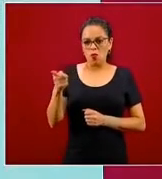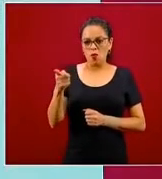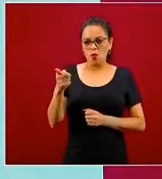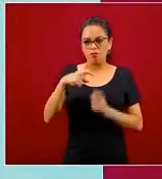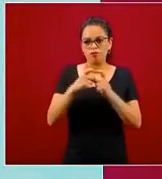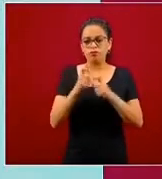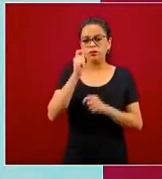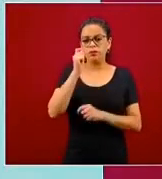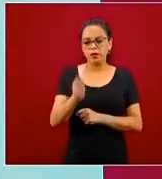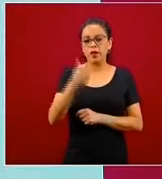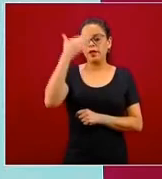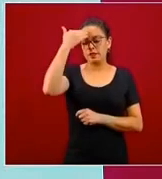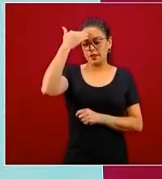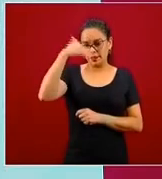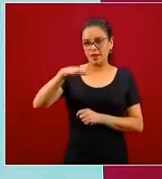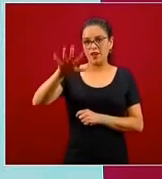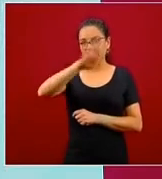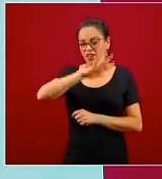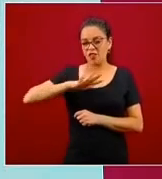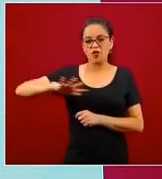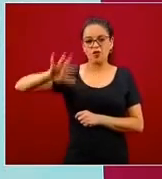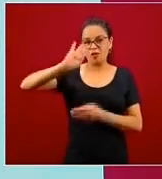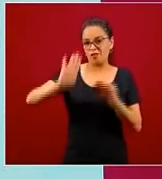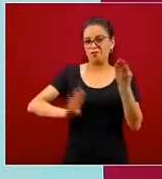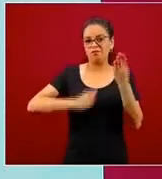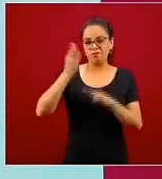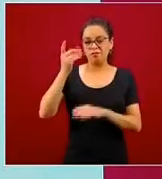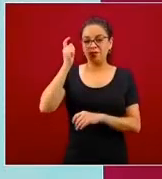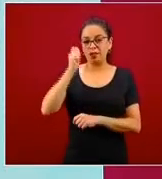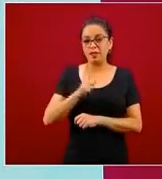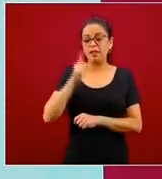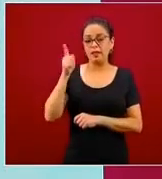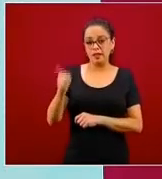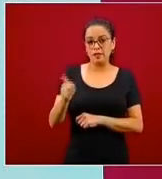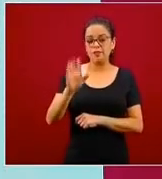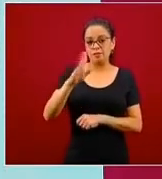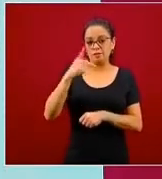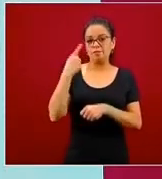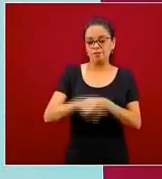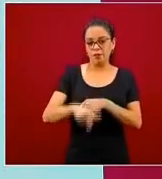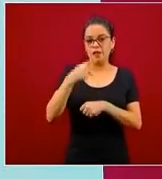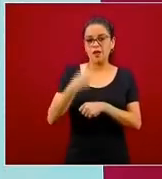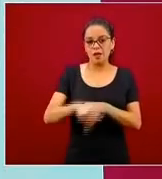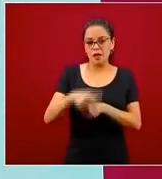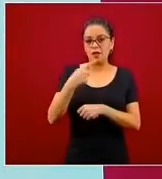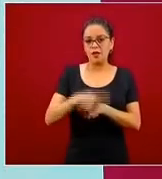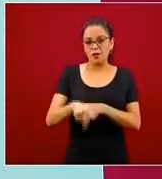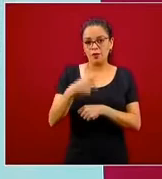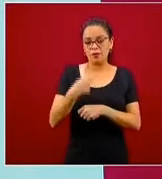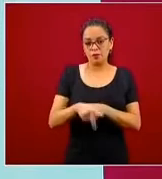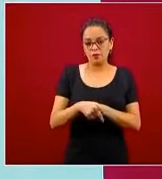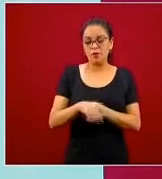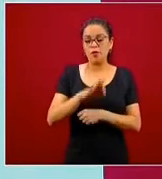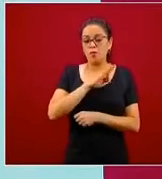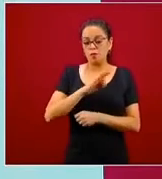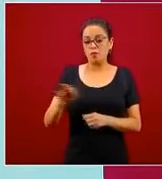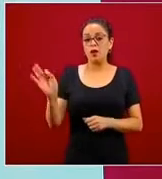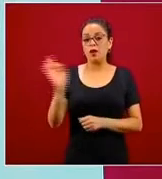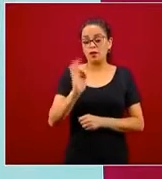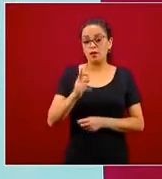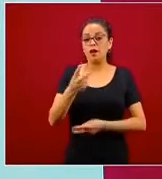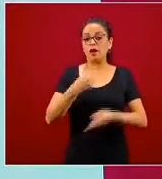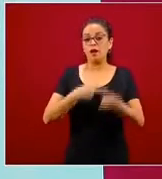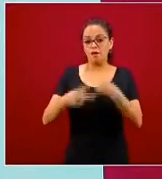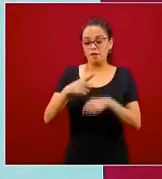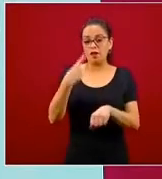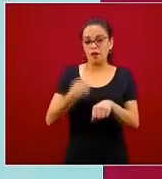See this symbol here. This is the universal symbol for biological causantes de enfermedad. dangerous